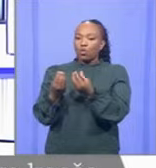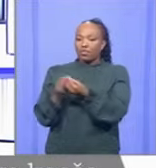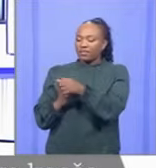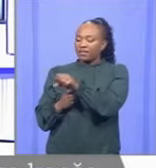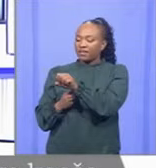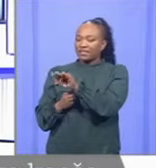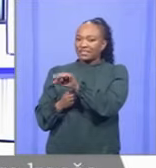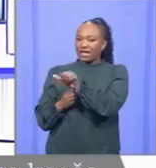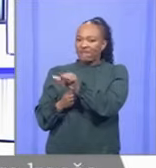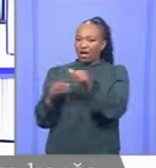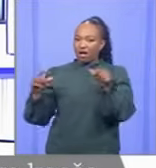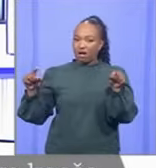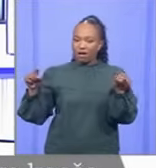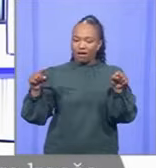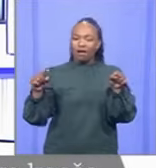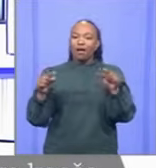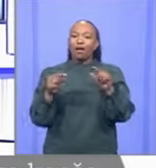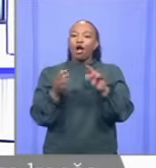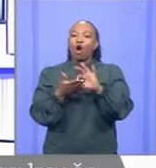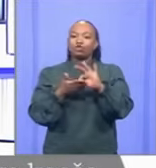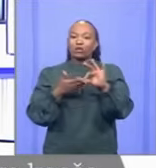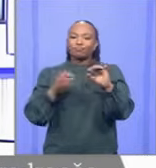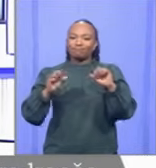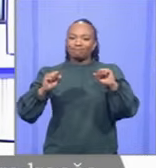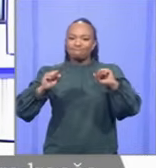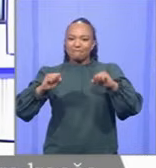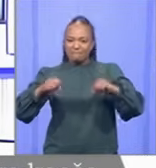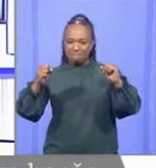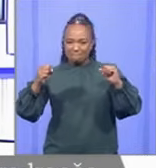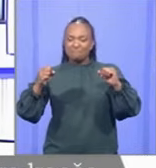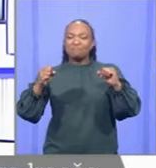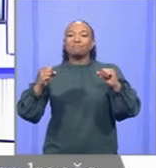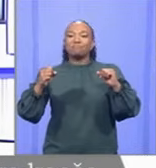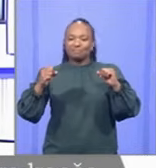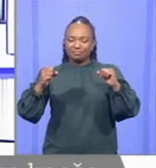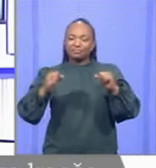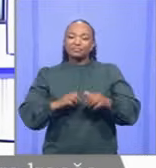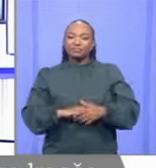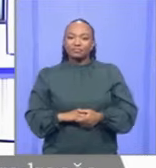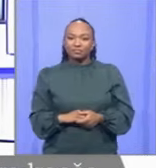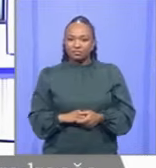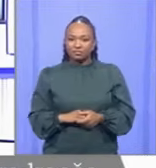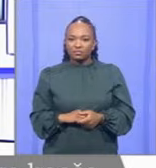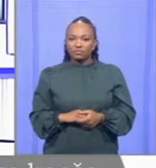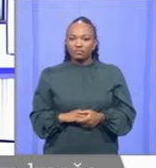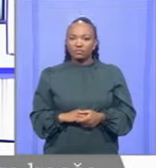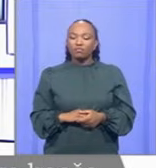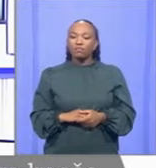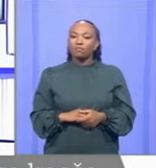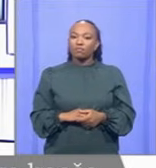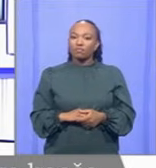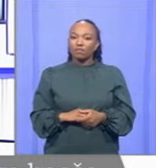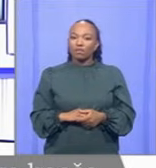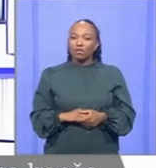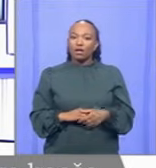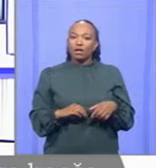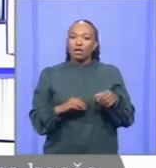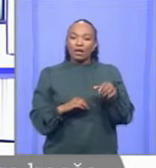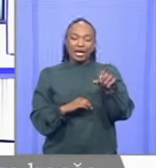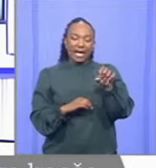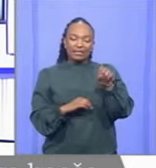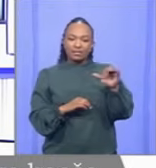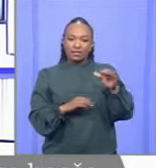ya lebaka le letelele le ba South African Football Association SAFA. Bahlankedi phetiši ba kgašo ya setšhaba